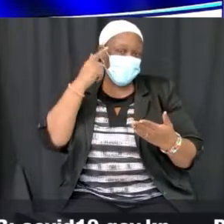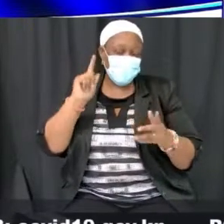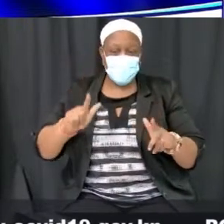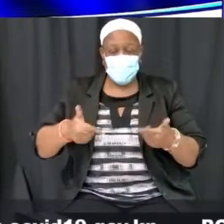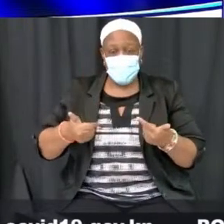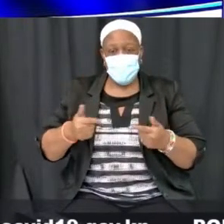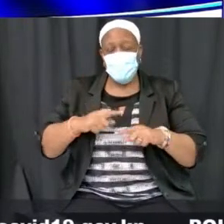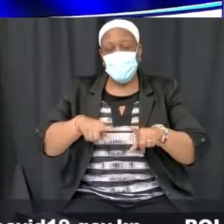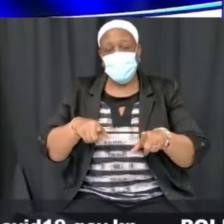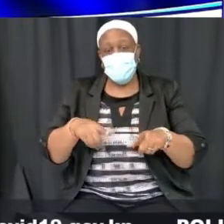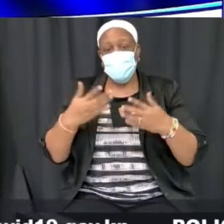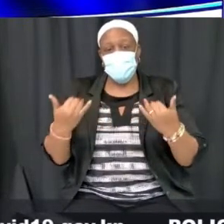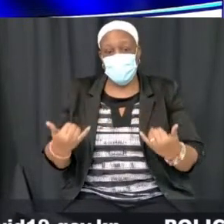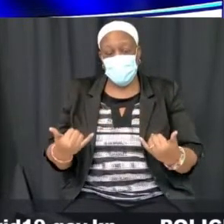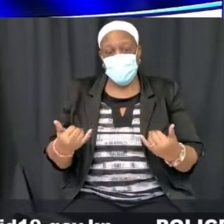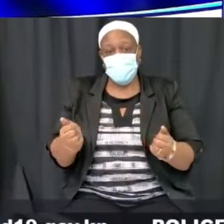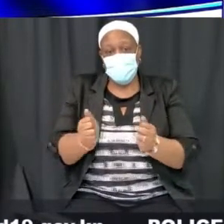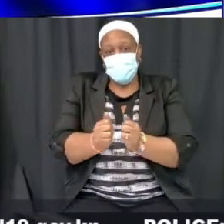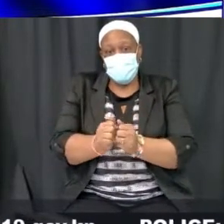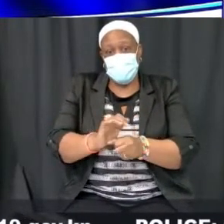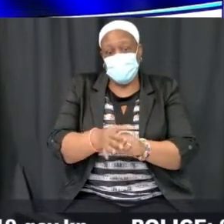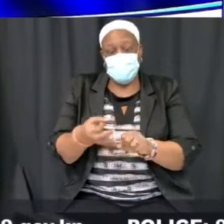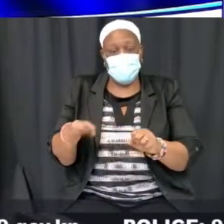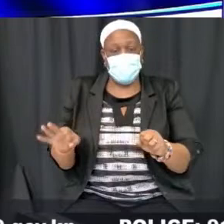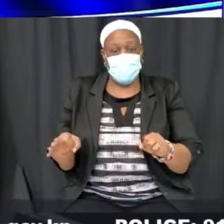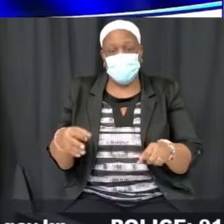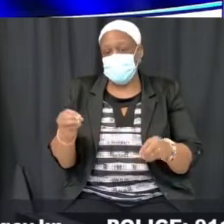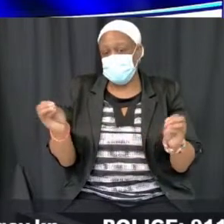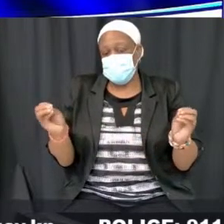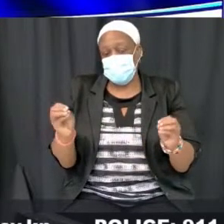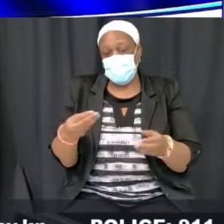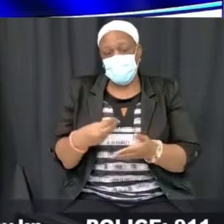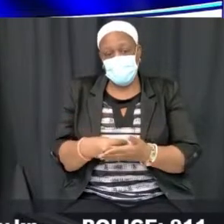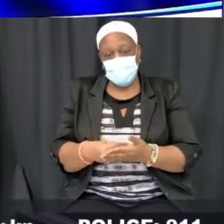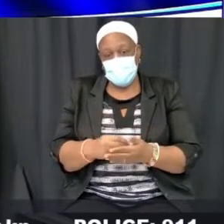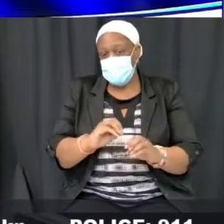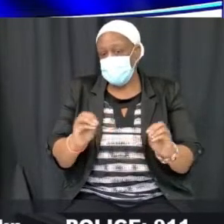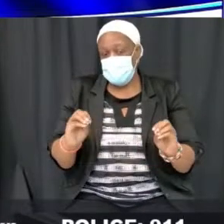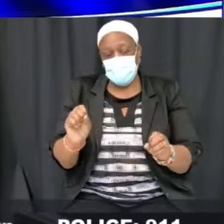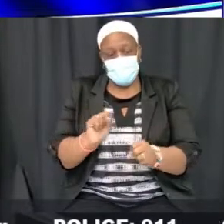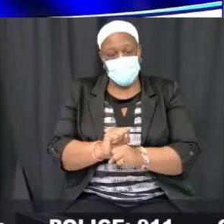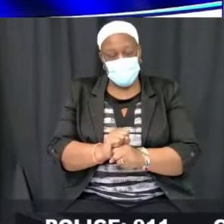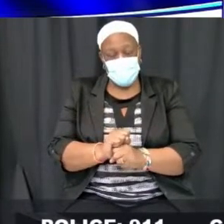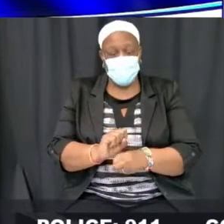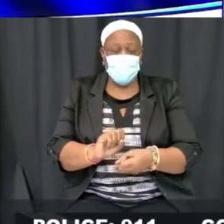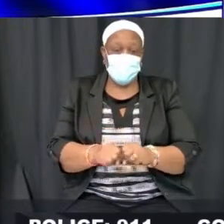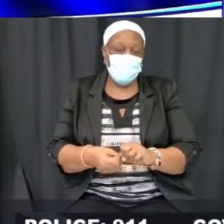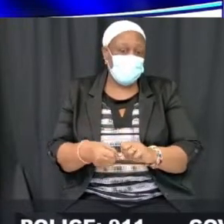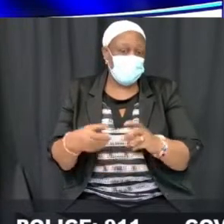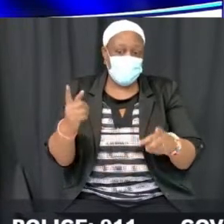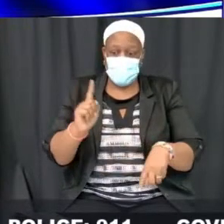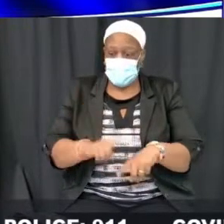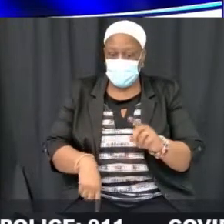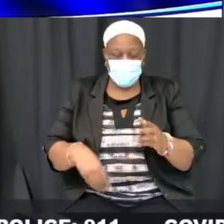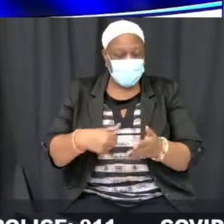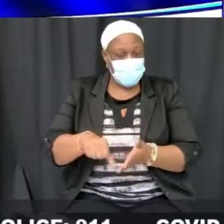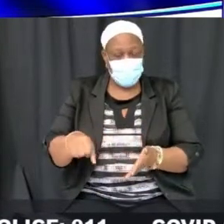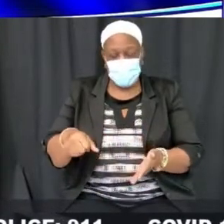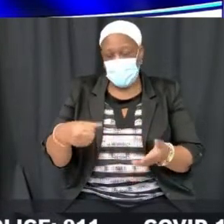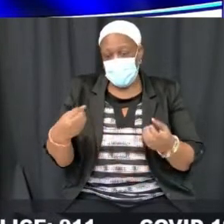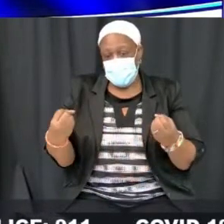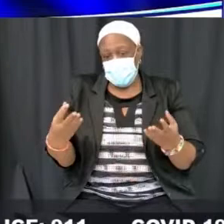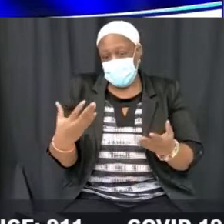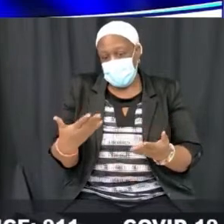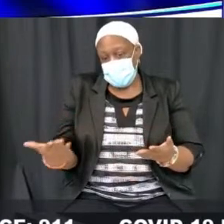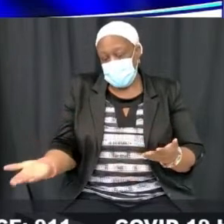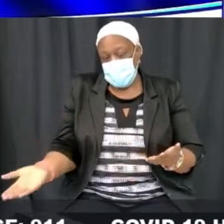It is in light of this that we at the Small Business Development Center, SBDC St. Kitts, within